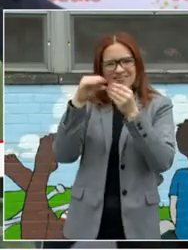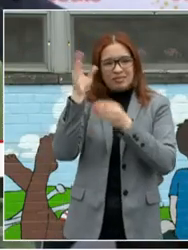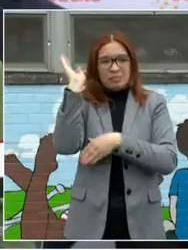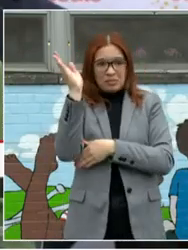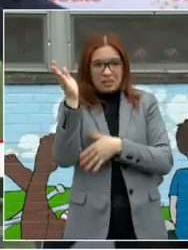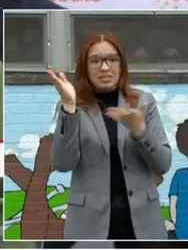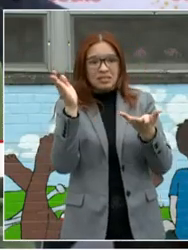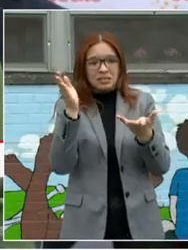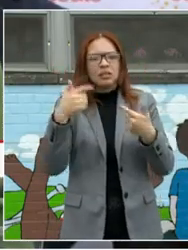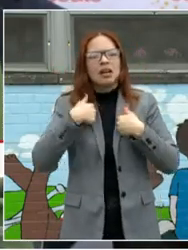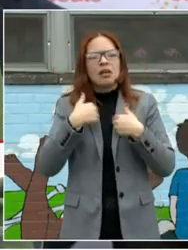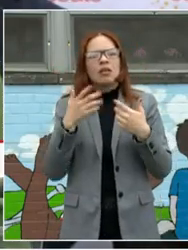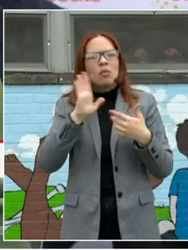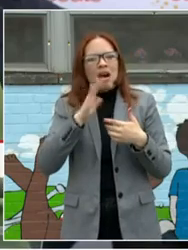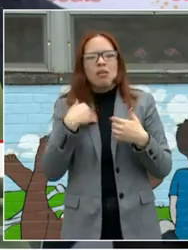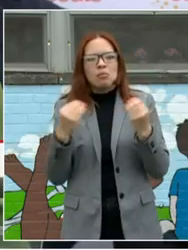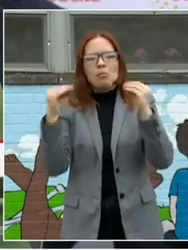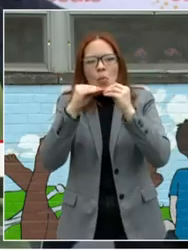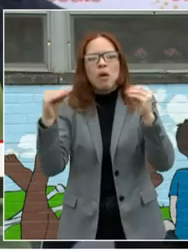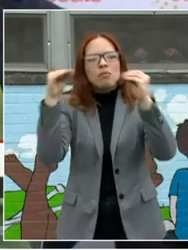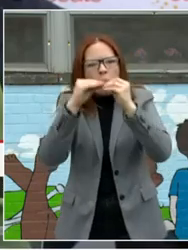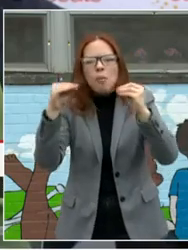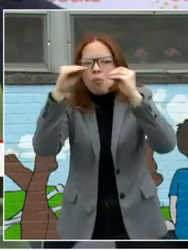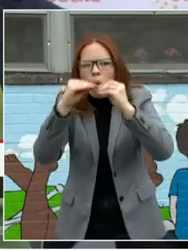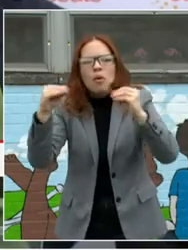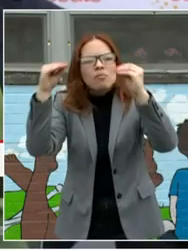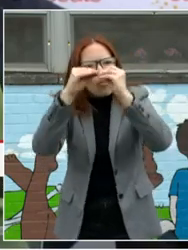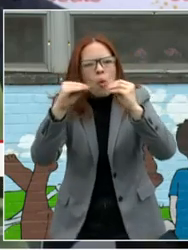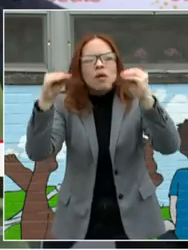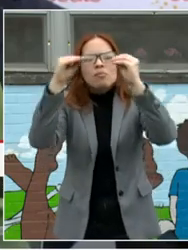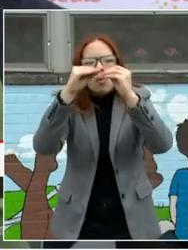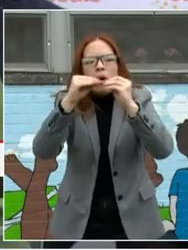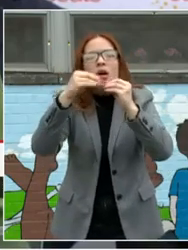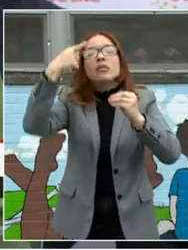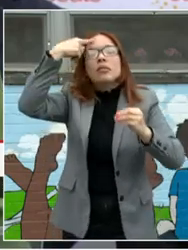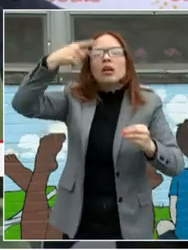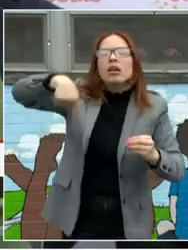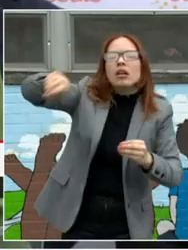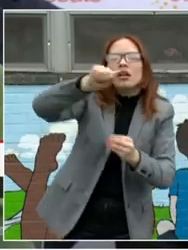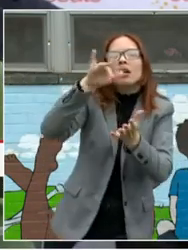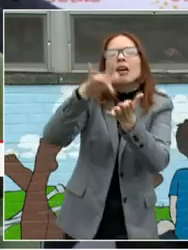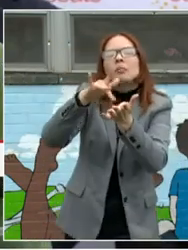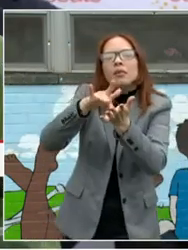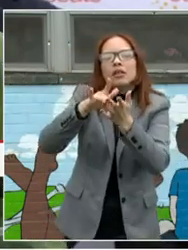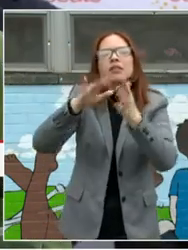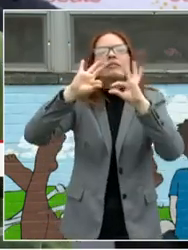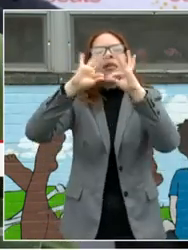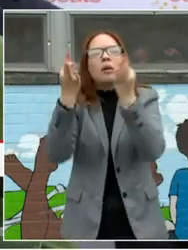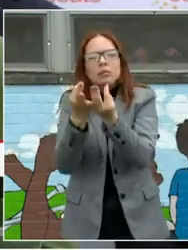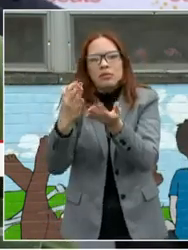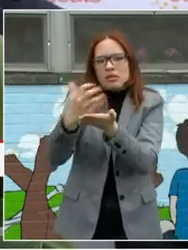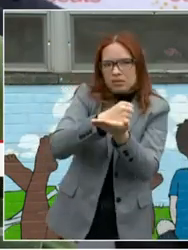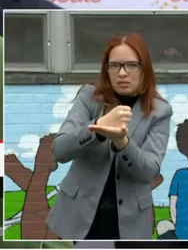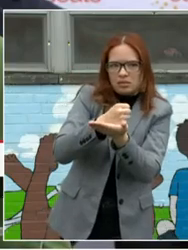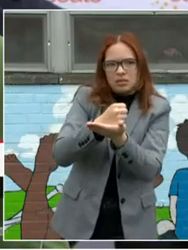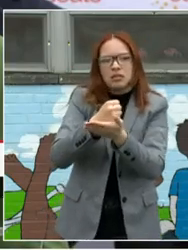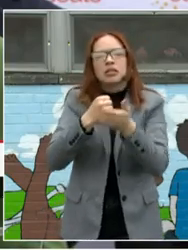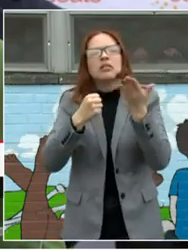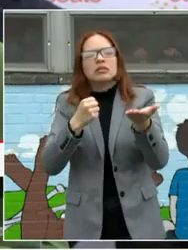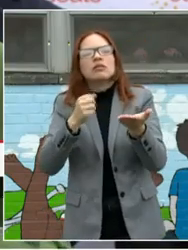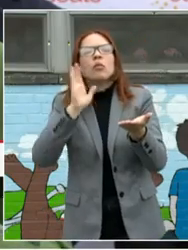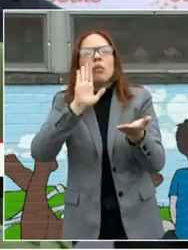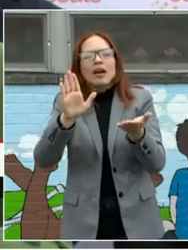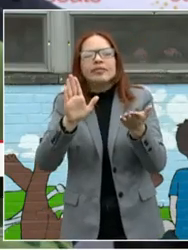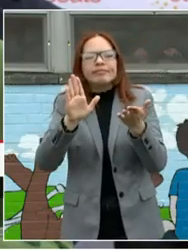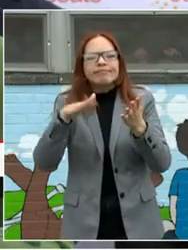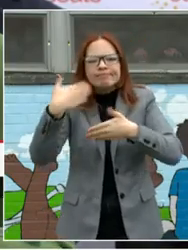and more and more and more for middle income families. So working with Dr. Grant and her team